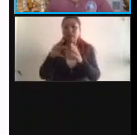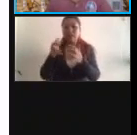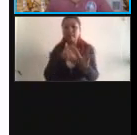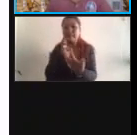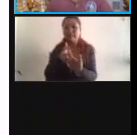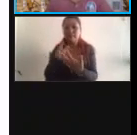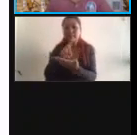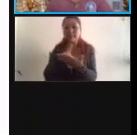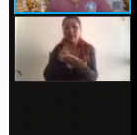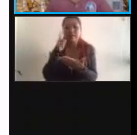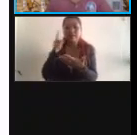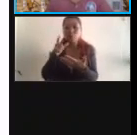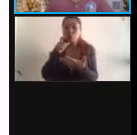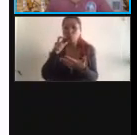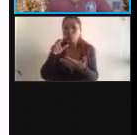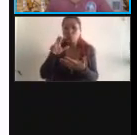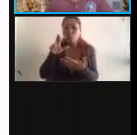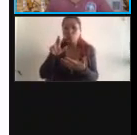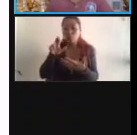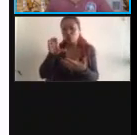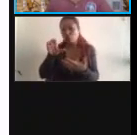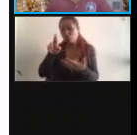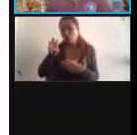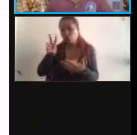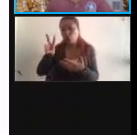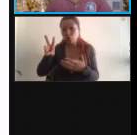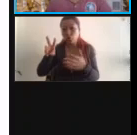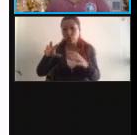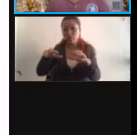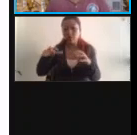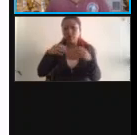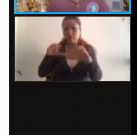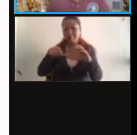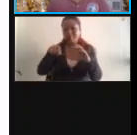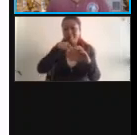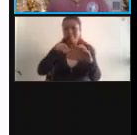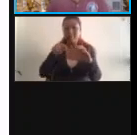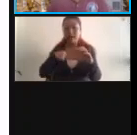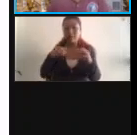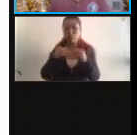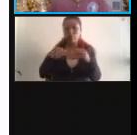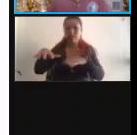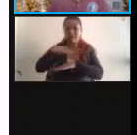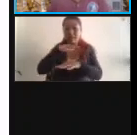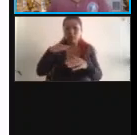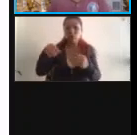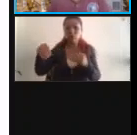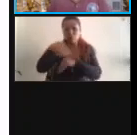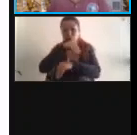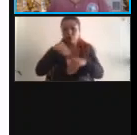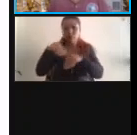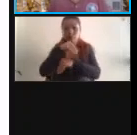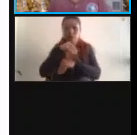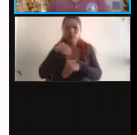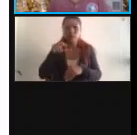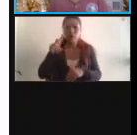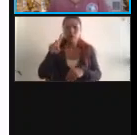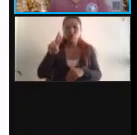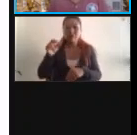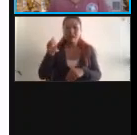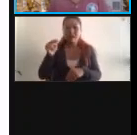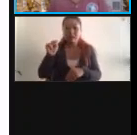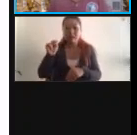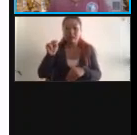aboard that flight. It gave them a lot of room to move around the cockpit. Dragon had that cupola, and that was an amazing view. That